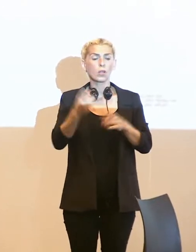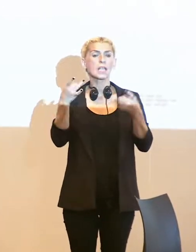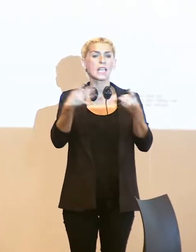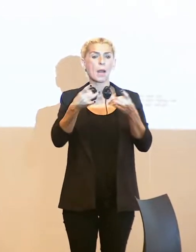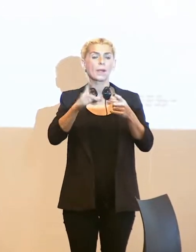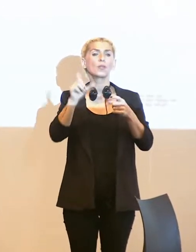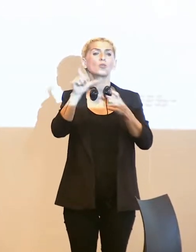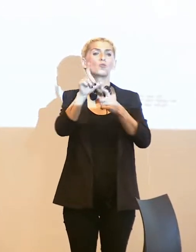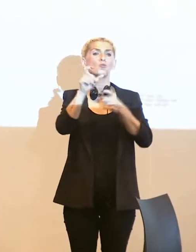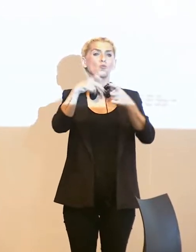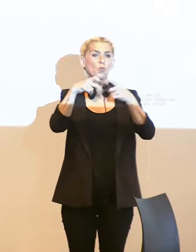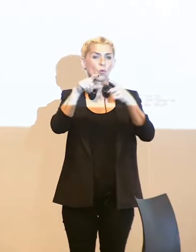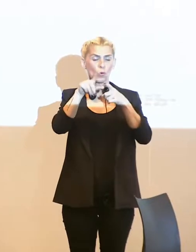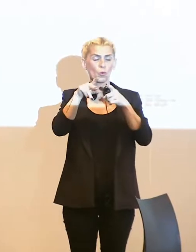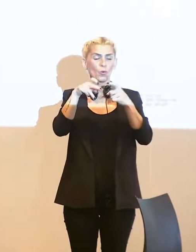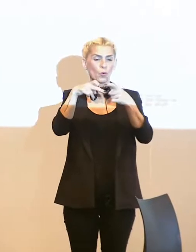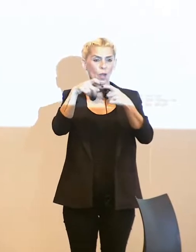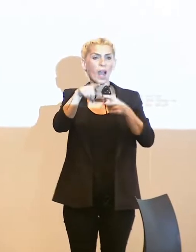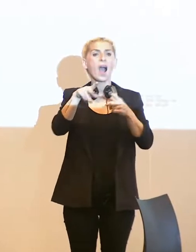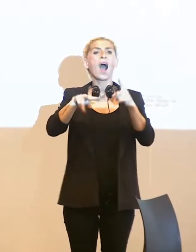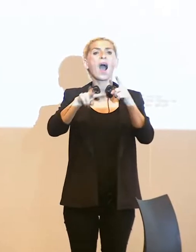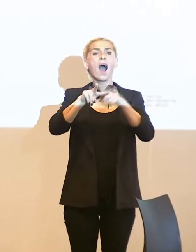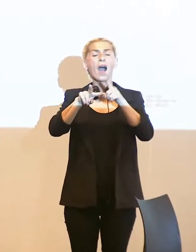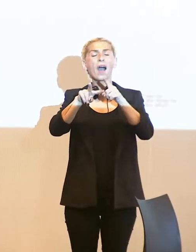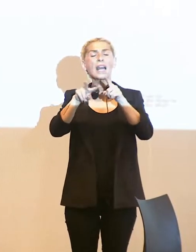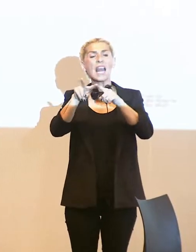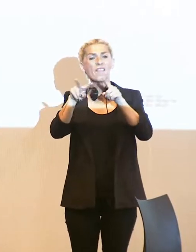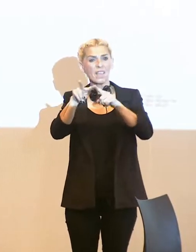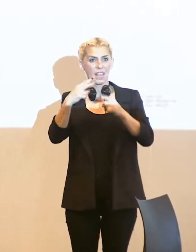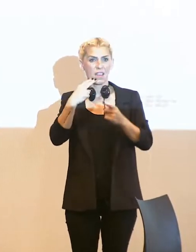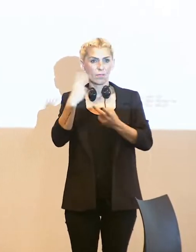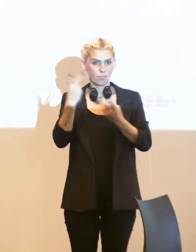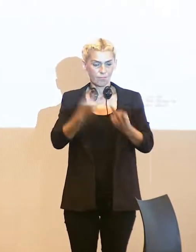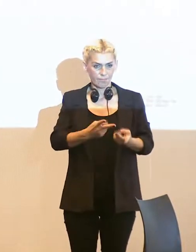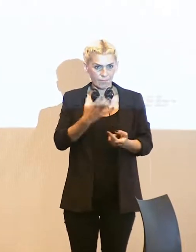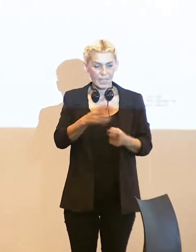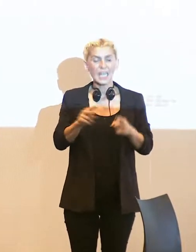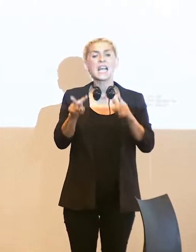culture and culture foundation project